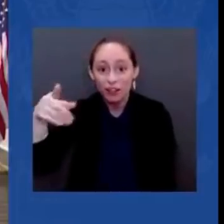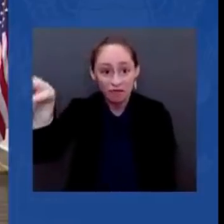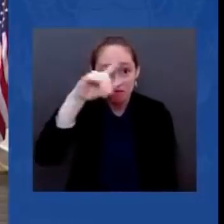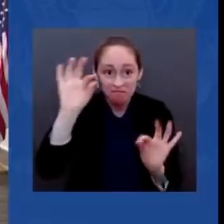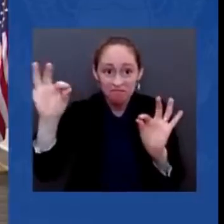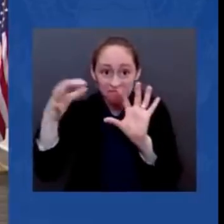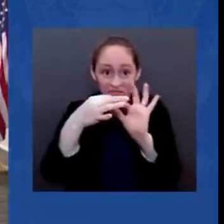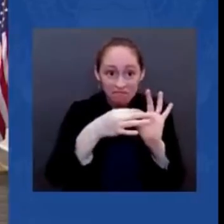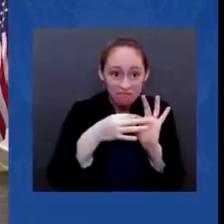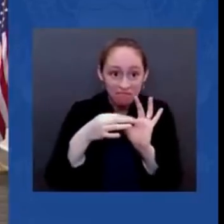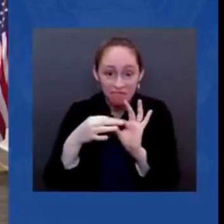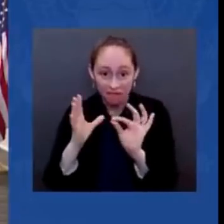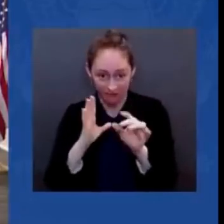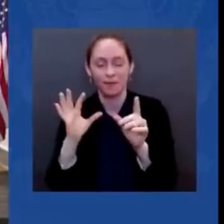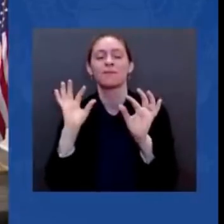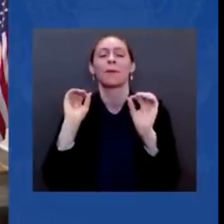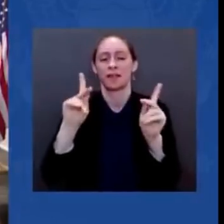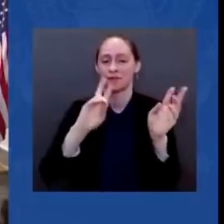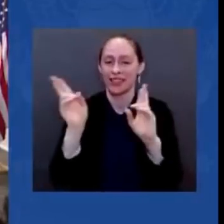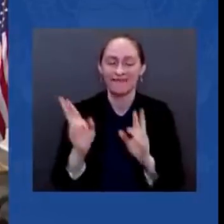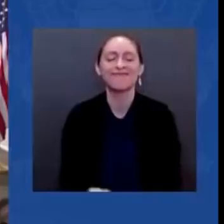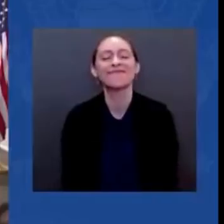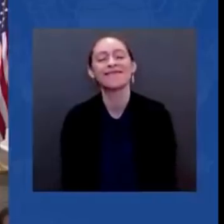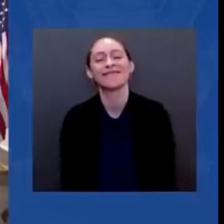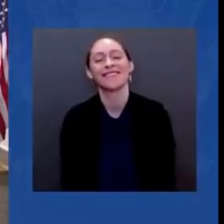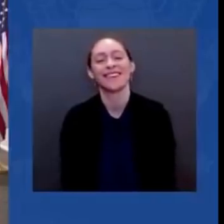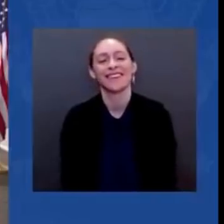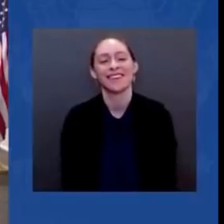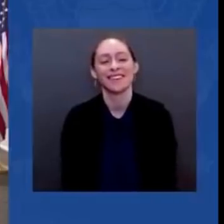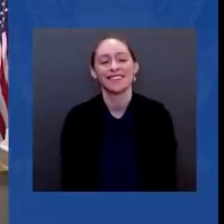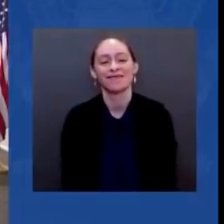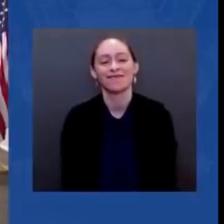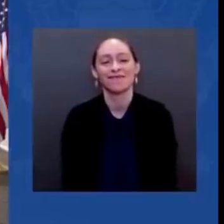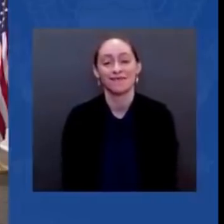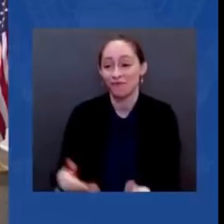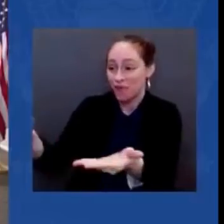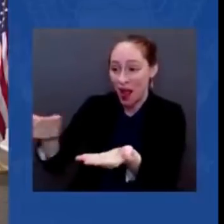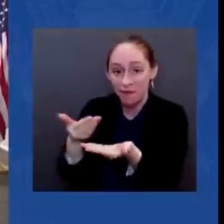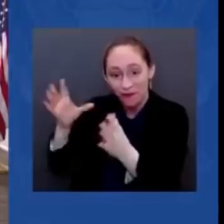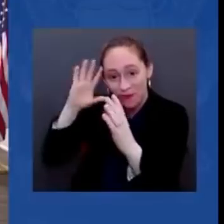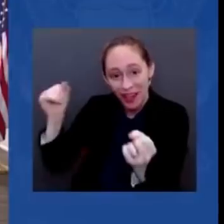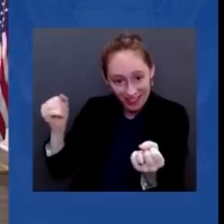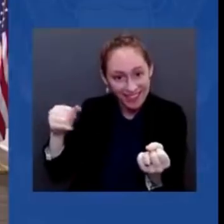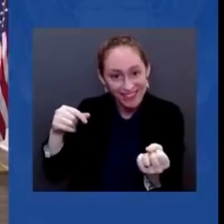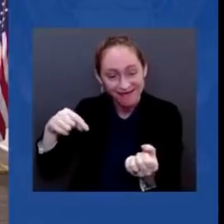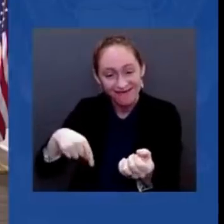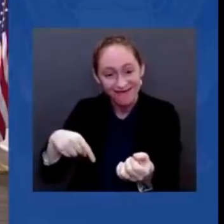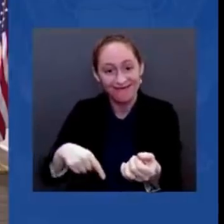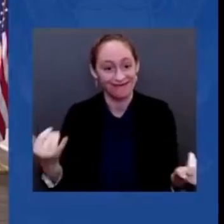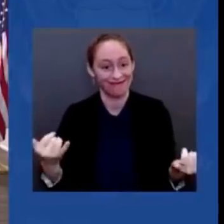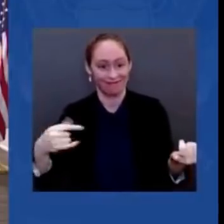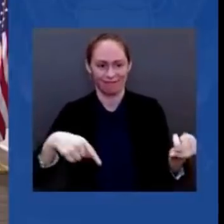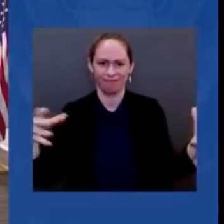the 40th time we've convened this group of governors, and we're in constant one-on-one contact with